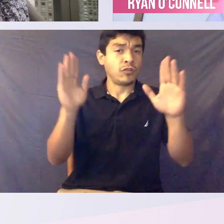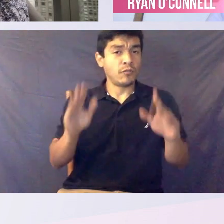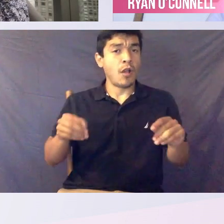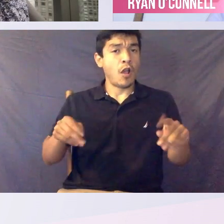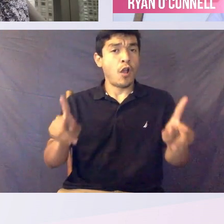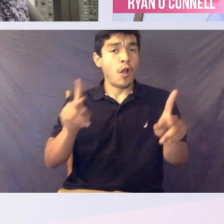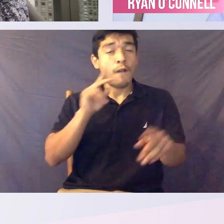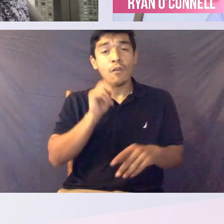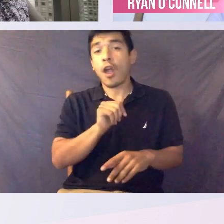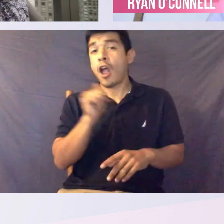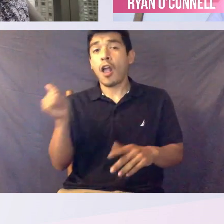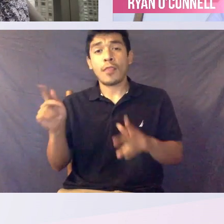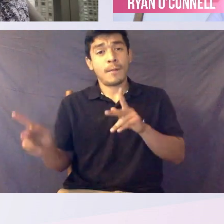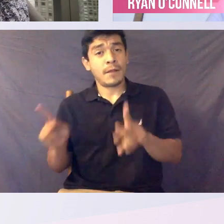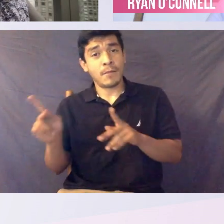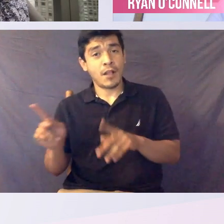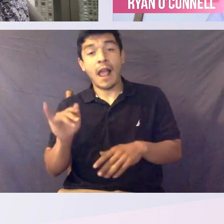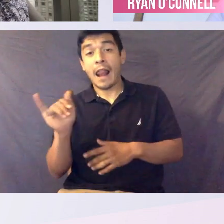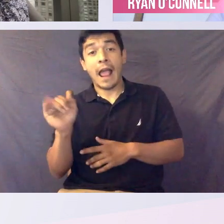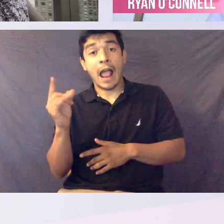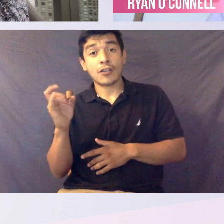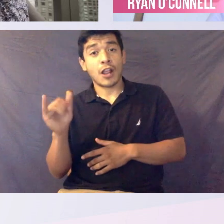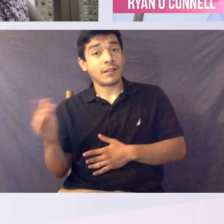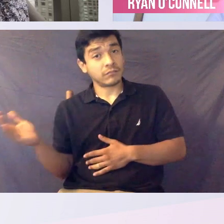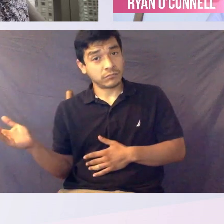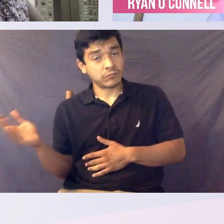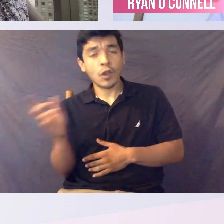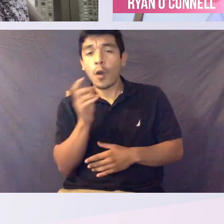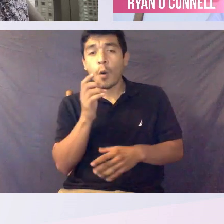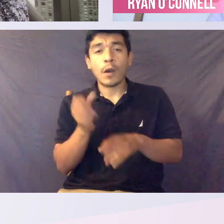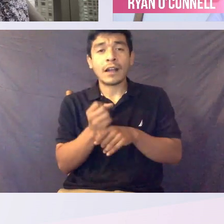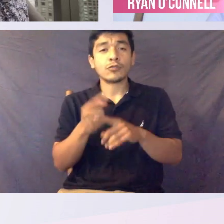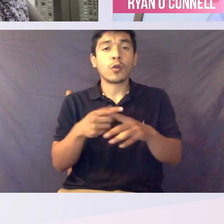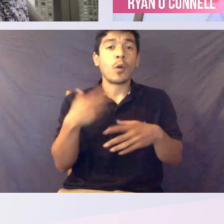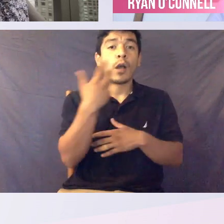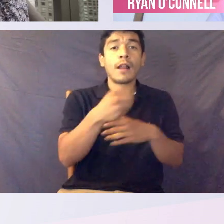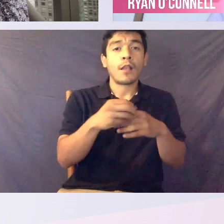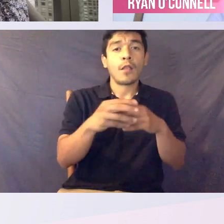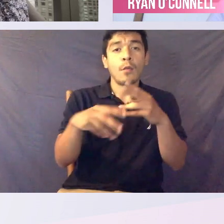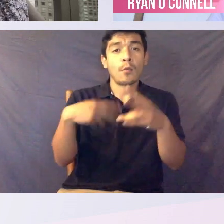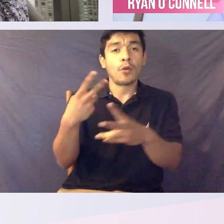for talented folks like Ashley, right? Who get to go out into the world.